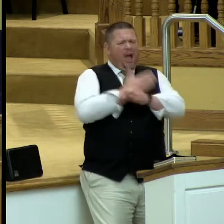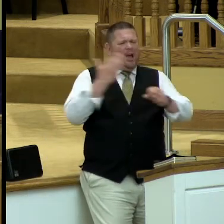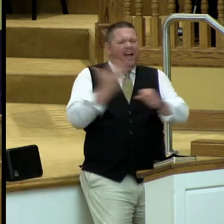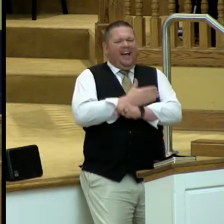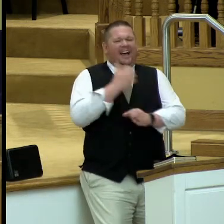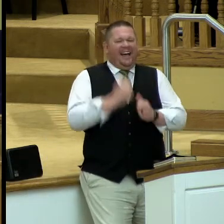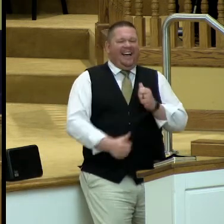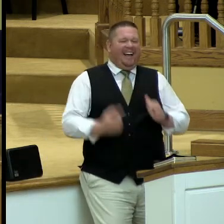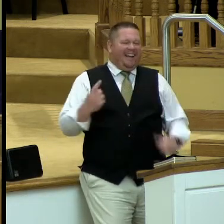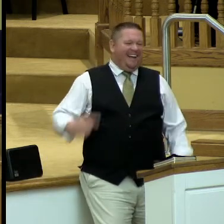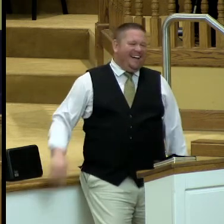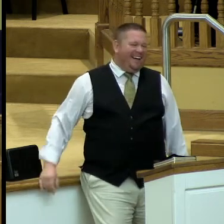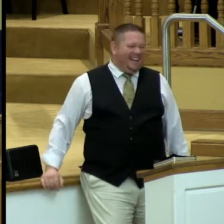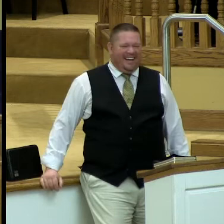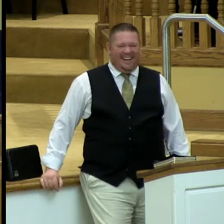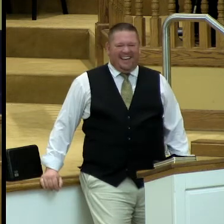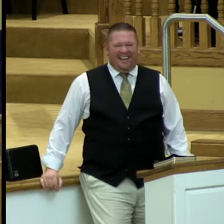everyone.